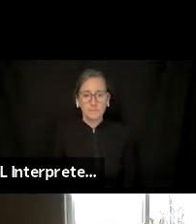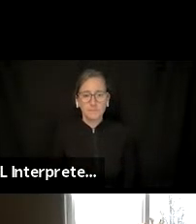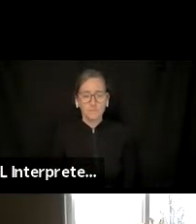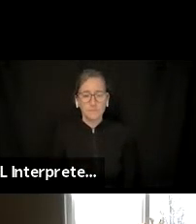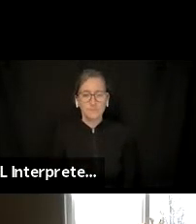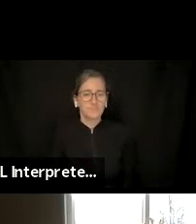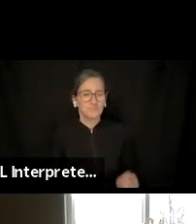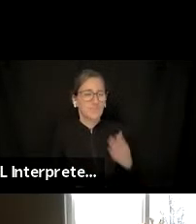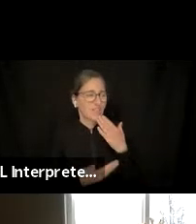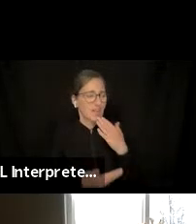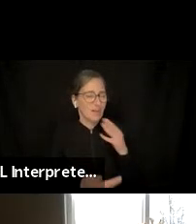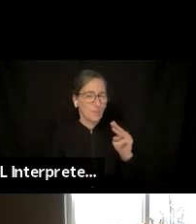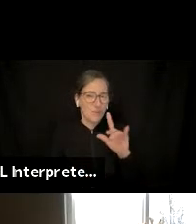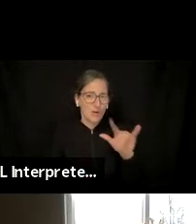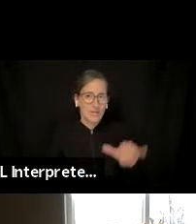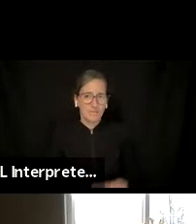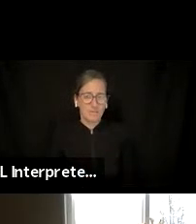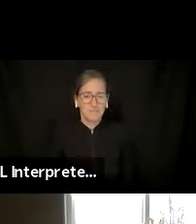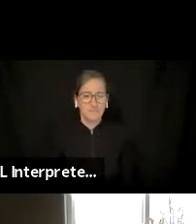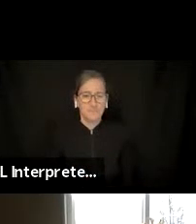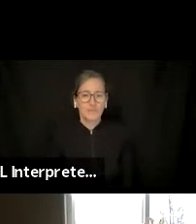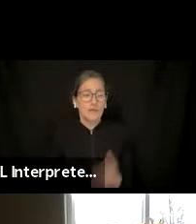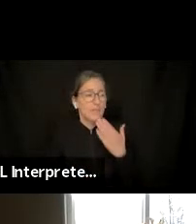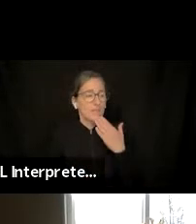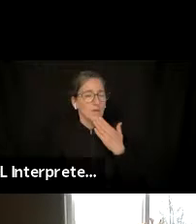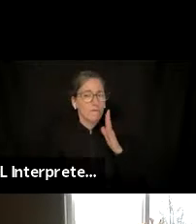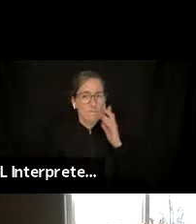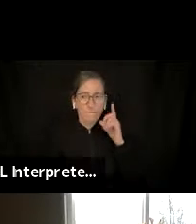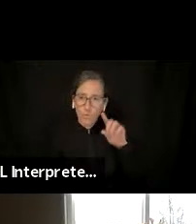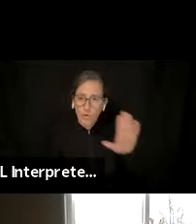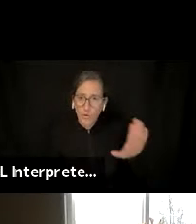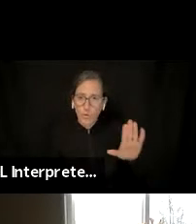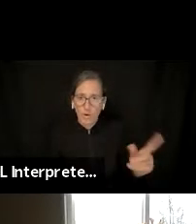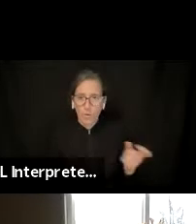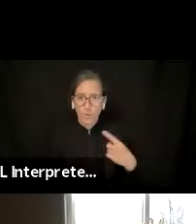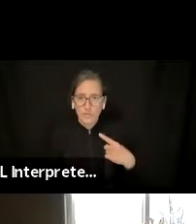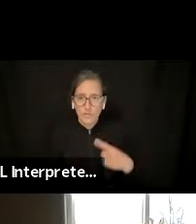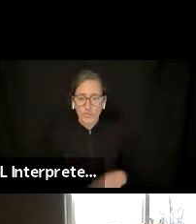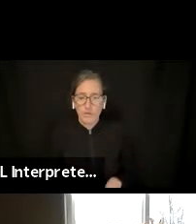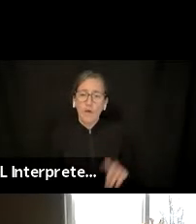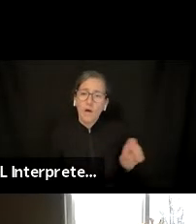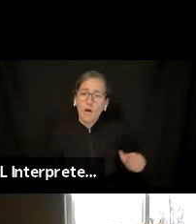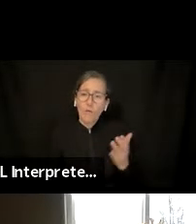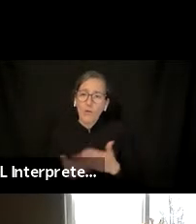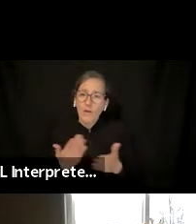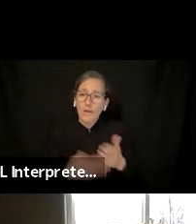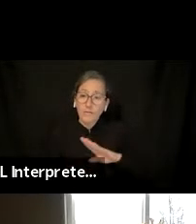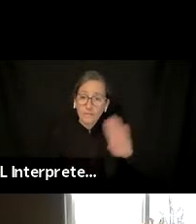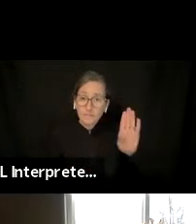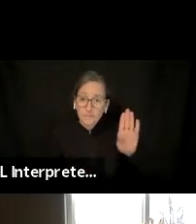Thank you, Mary. Thank you for that question. Do we have other hands raised?